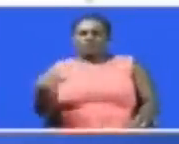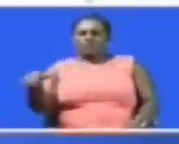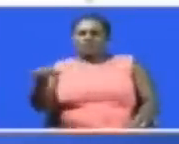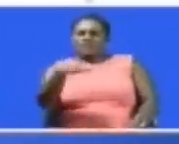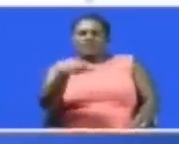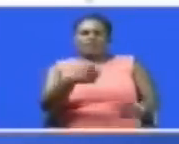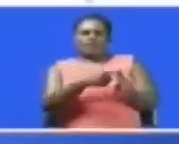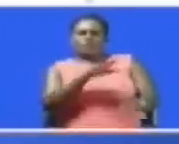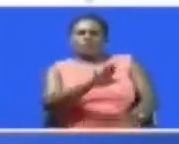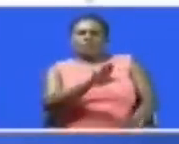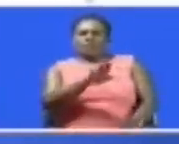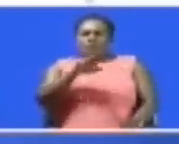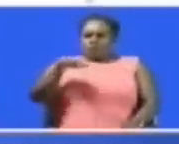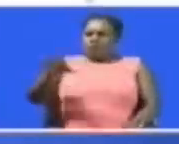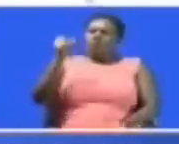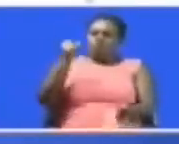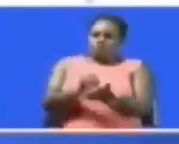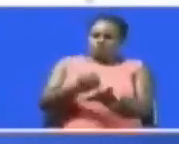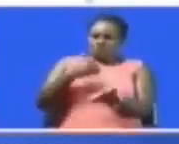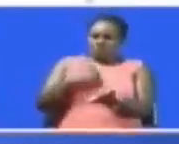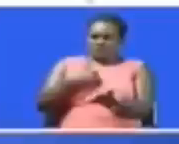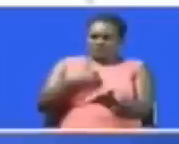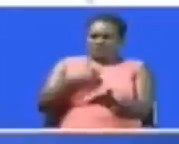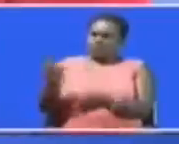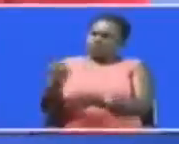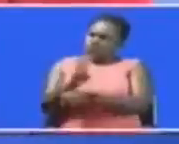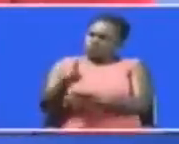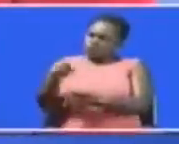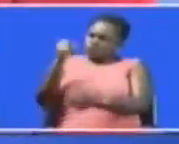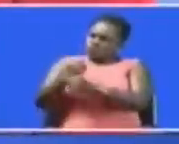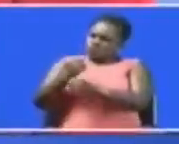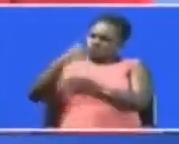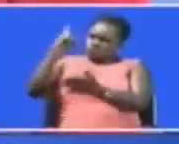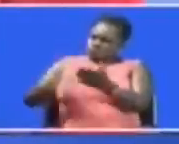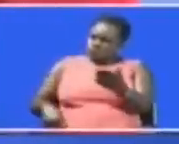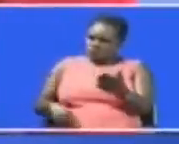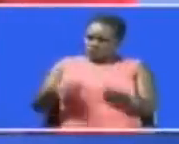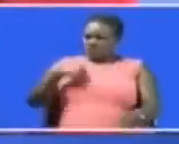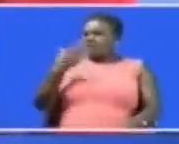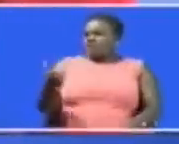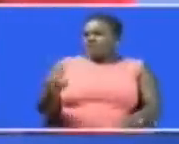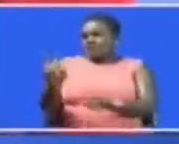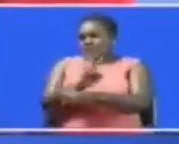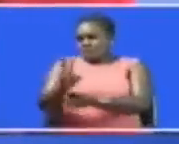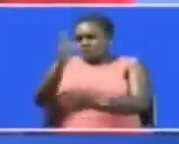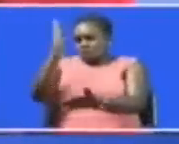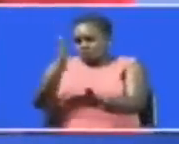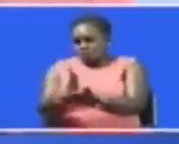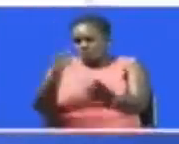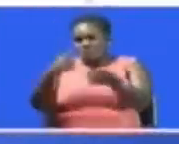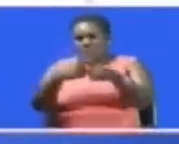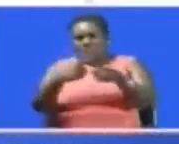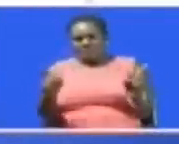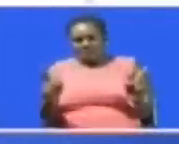areas where they come for. And you are in office for oversight. So what are you doing to protect devolution? We are there for oversight,